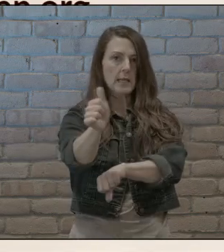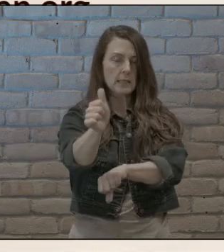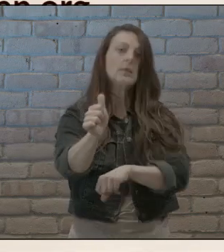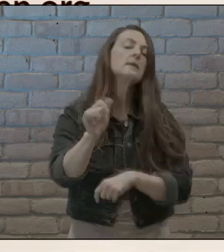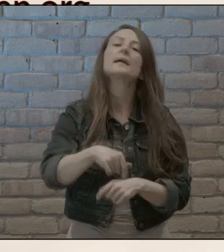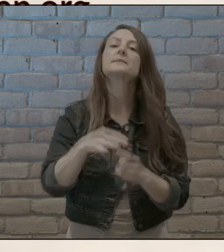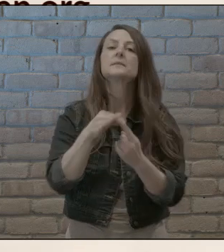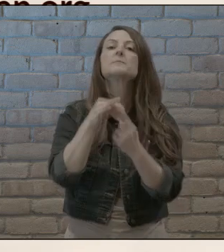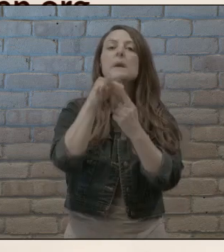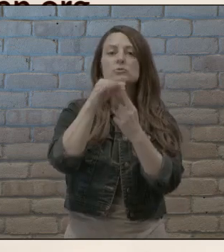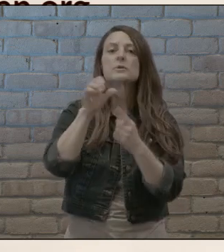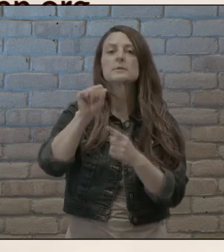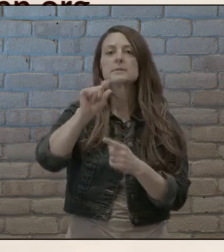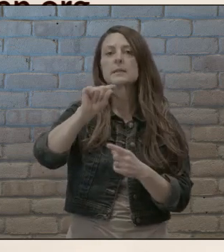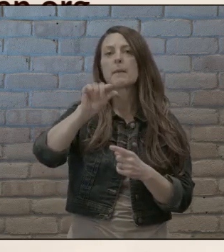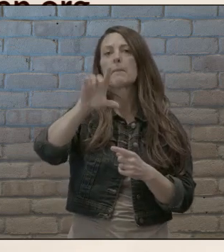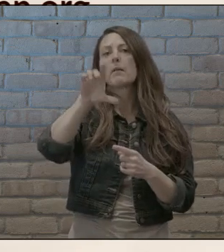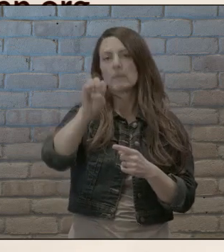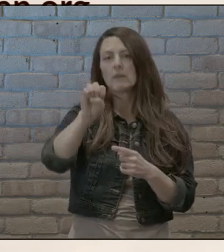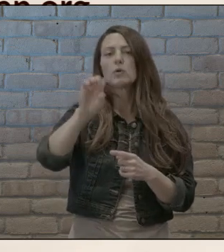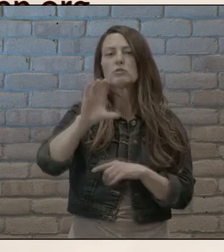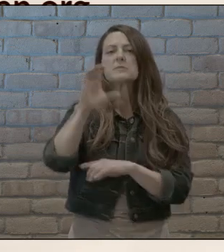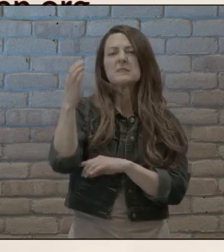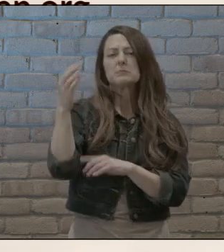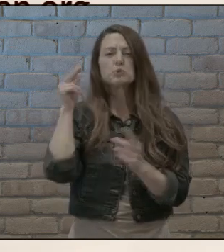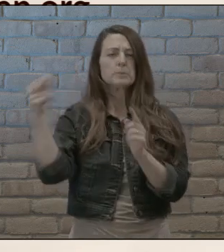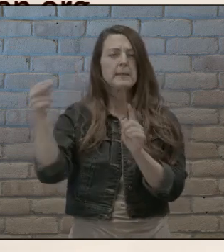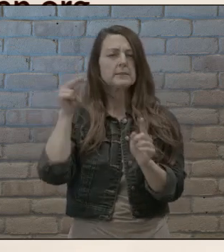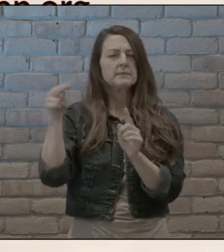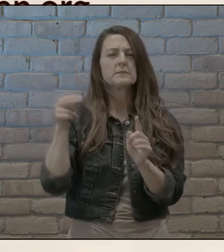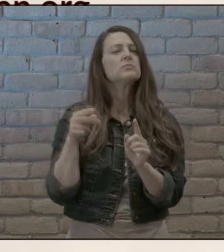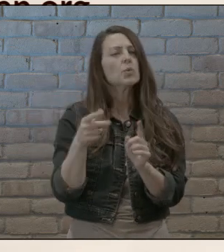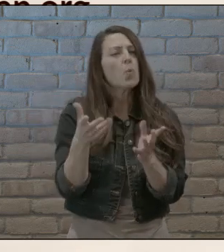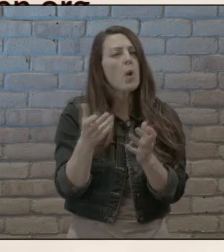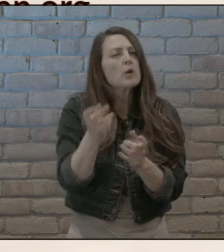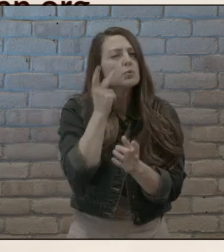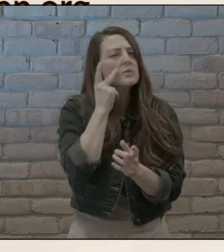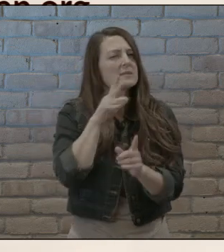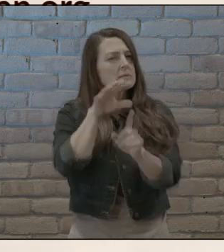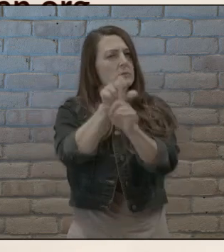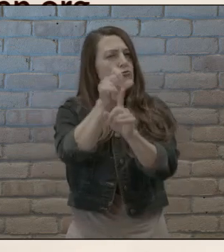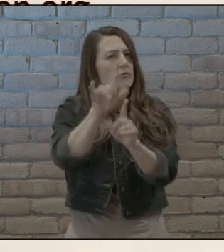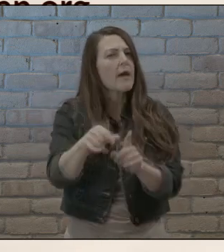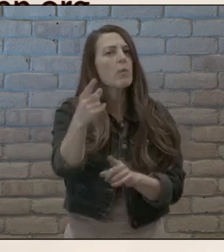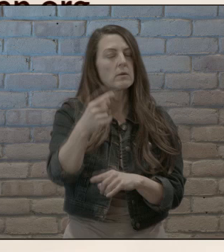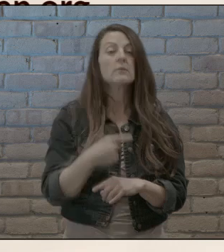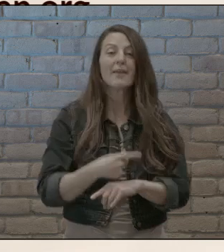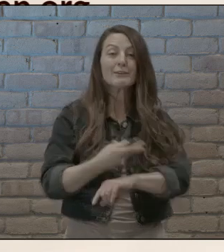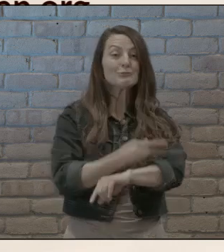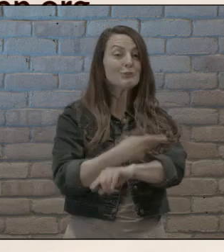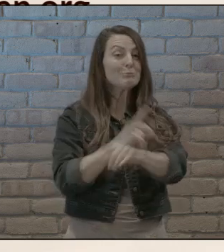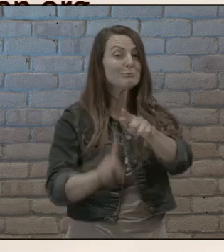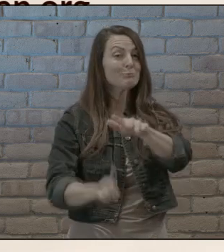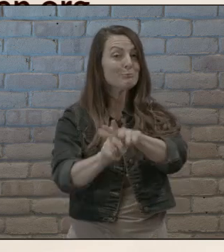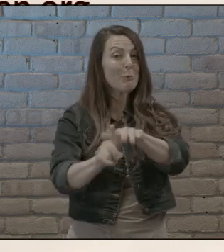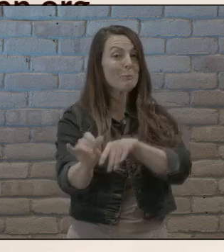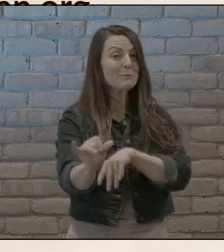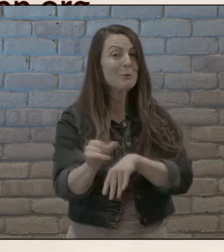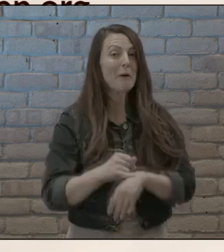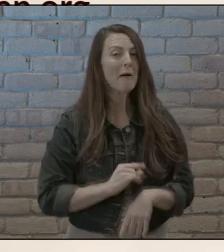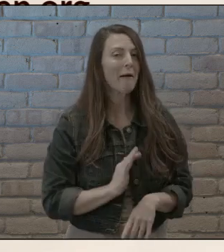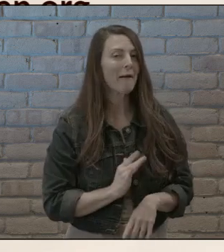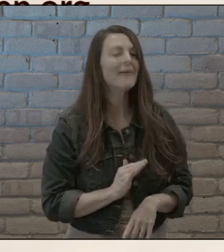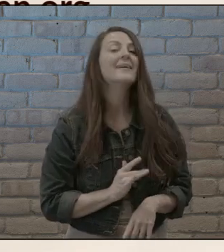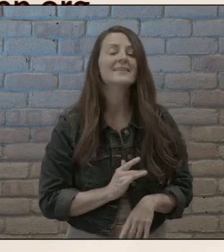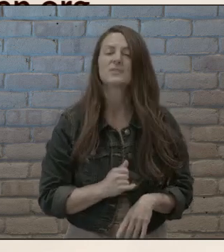special Stable Christmas Perspectives that you won't want to miss as well. Even the sheep make an appearance, which is pretty